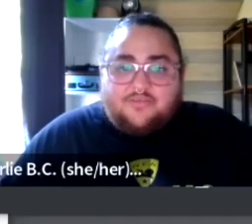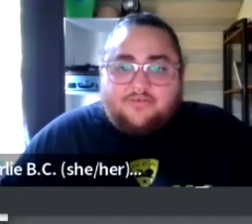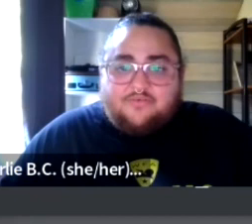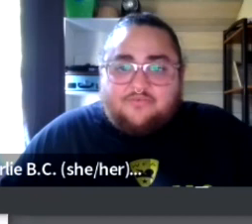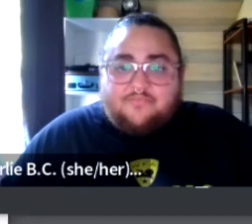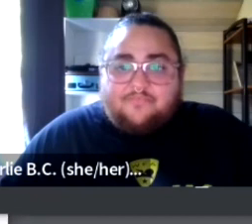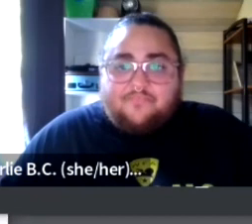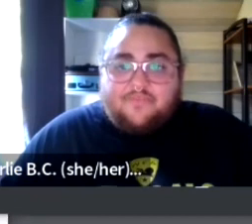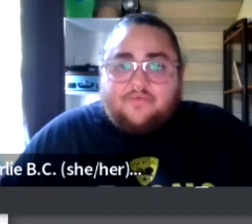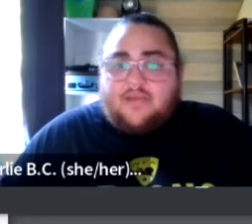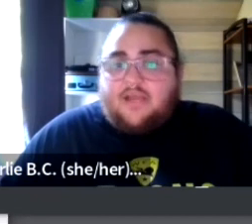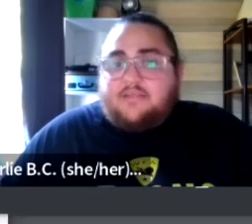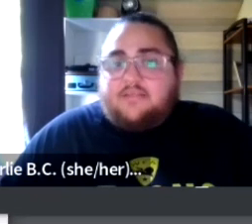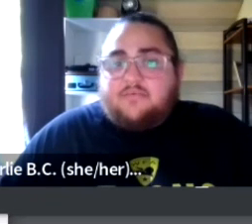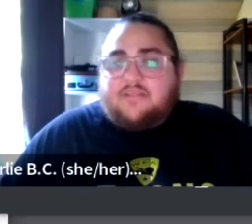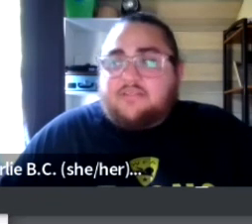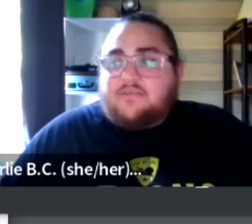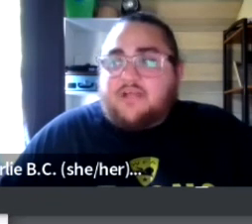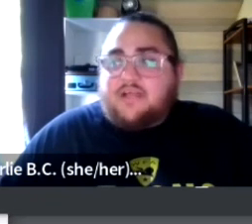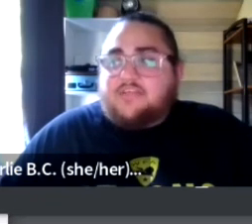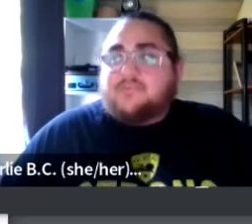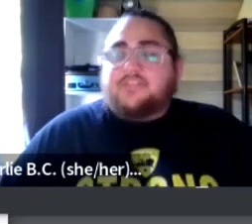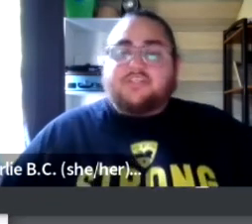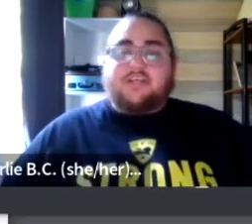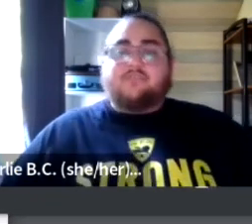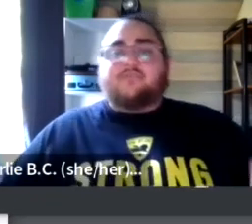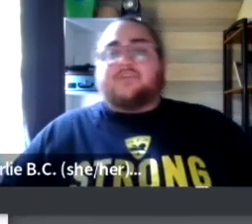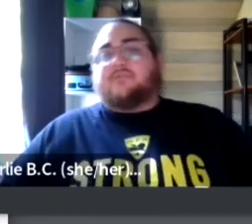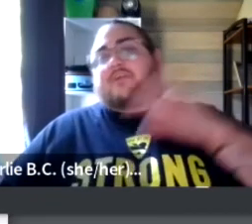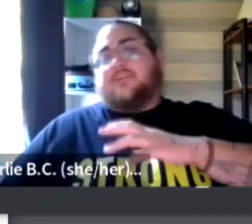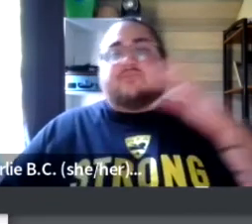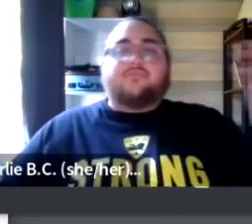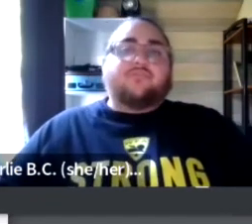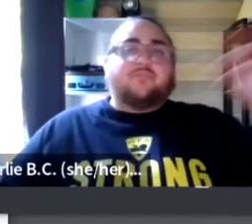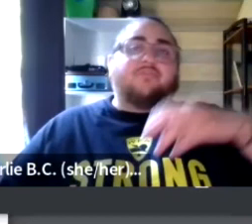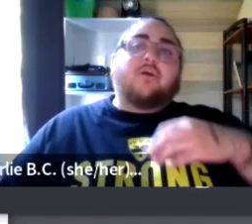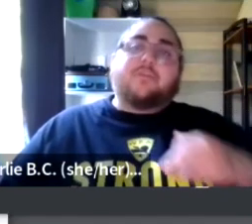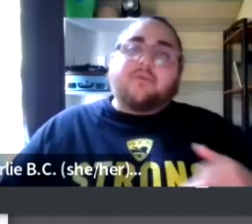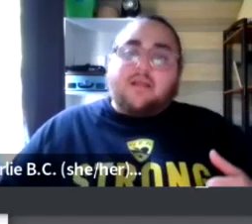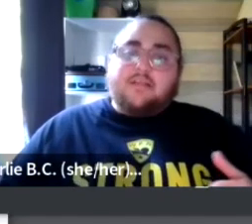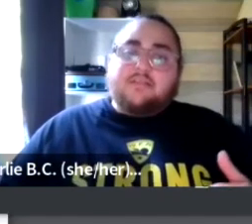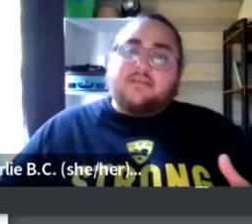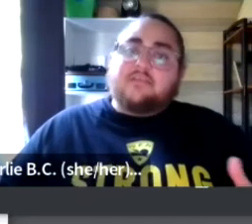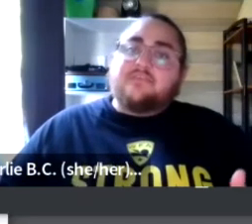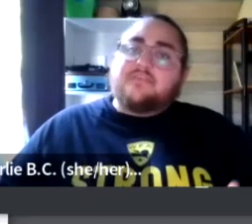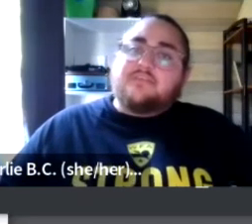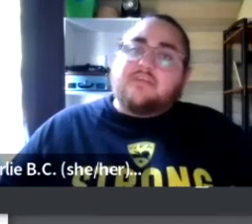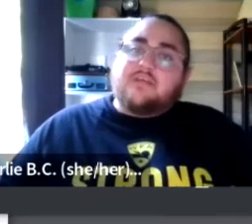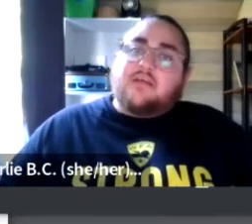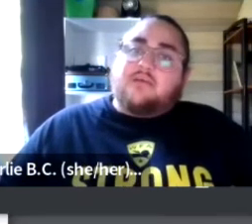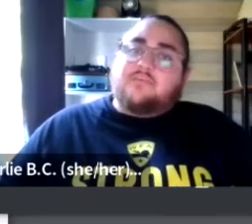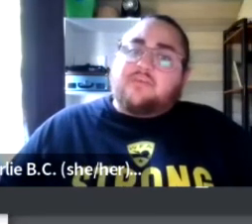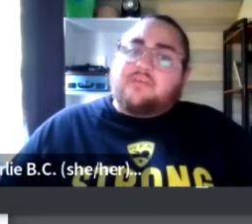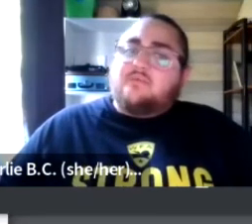a little bit of, I think the rest of the guide is really just kind of redirecting you to some of our other guides and